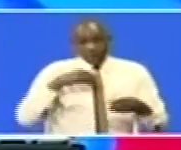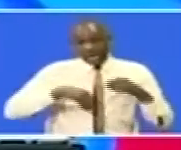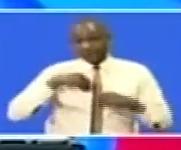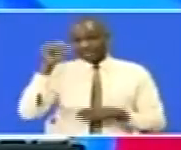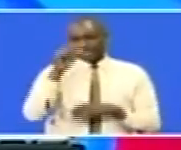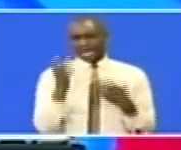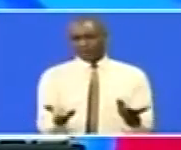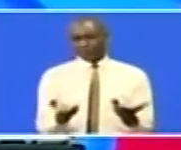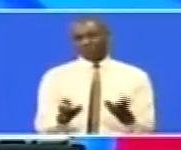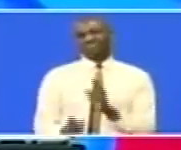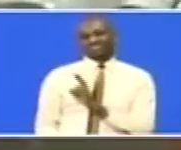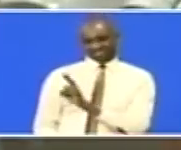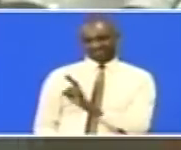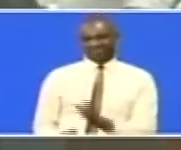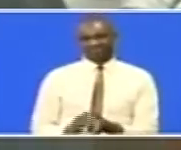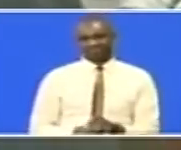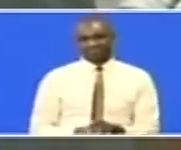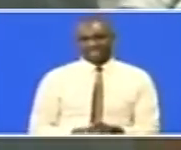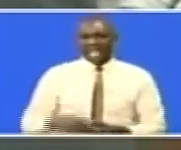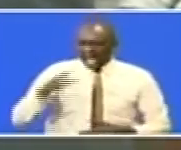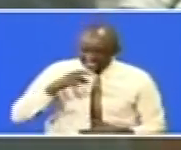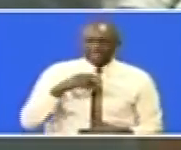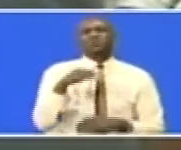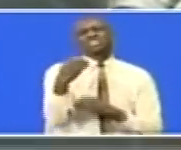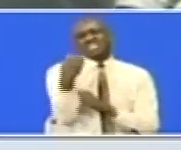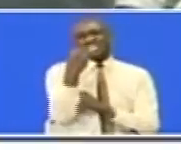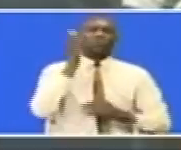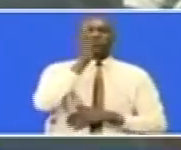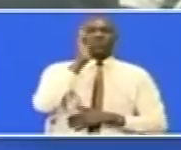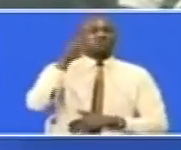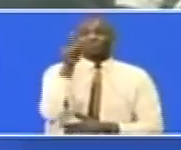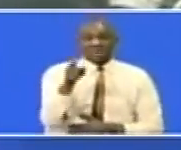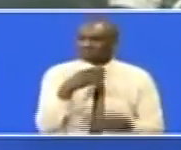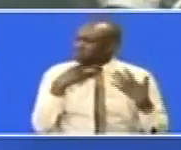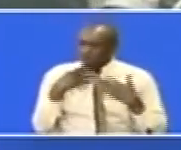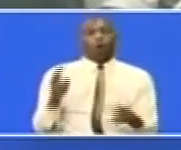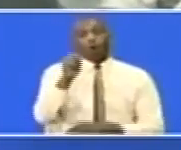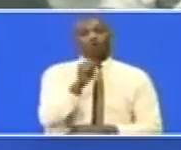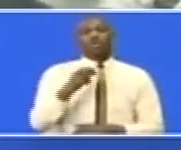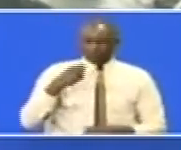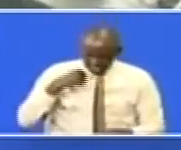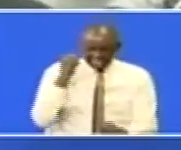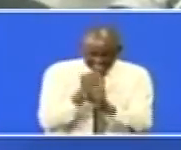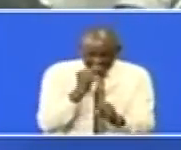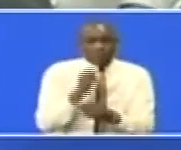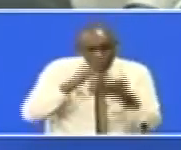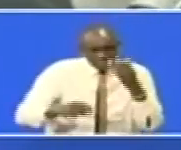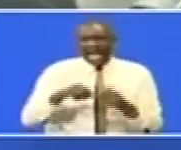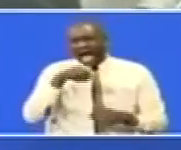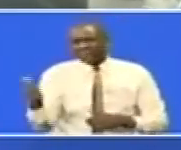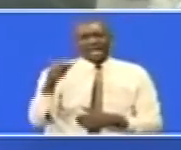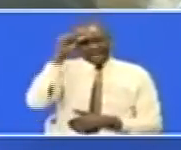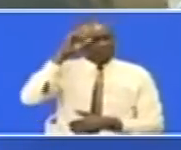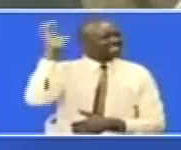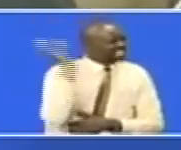Kenya. We do not need a lecture from them. We have done what no government has done